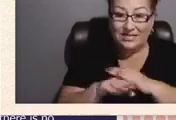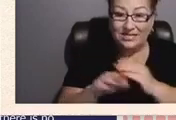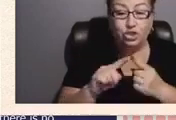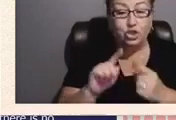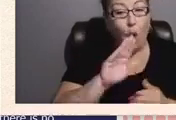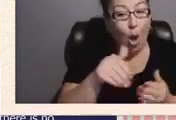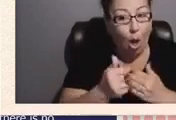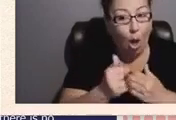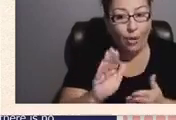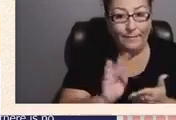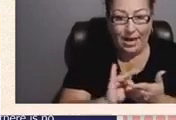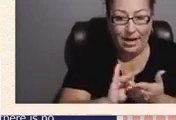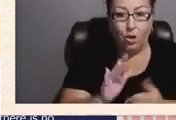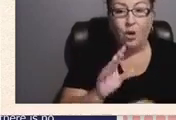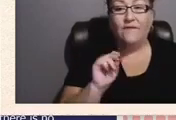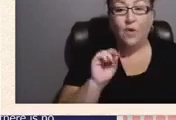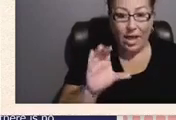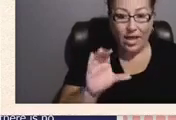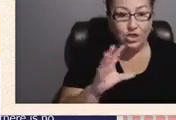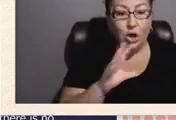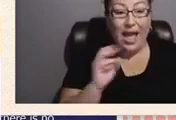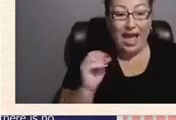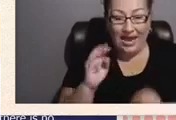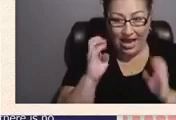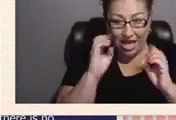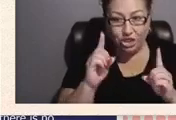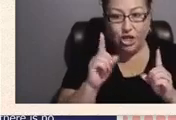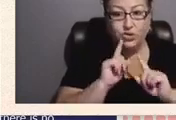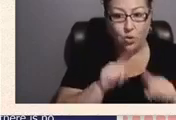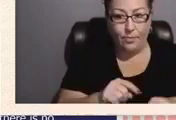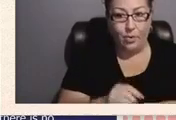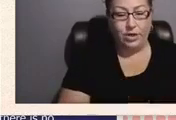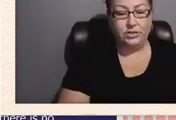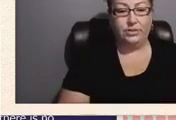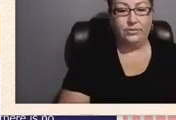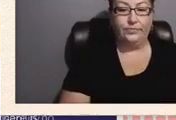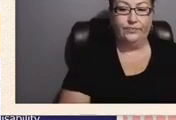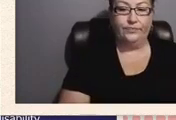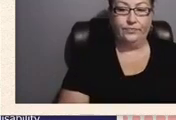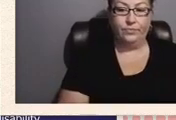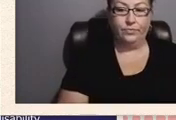medical, vocational, and educational reports.